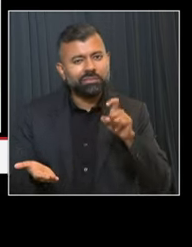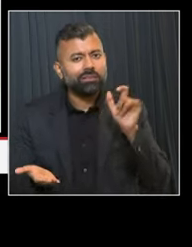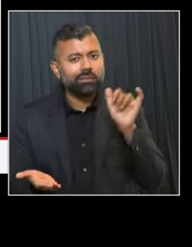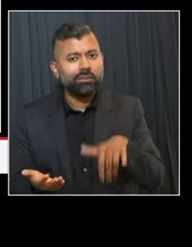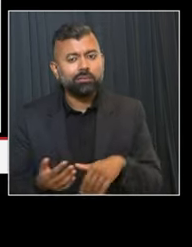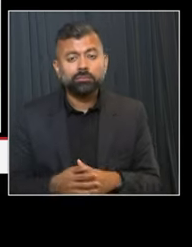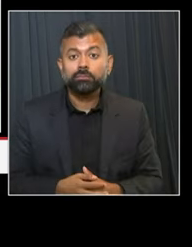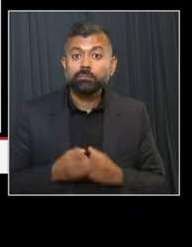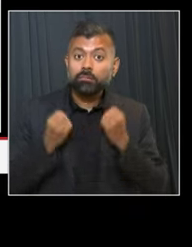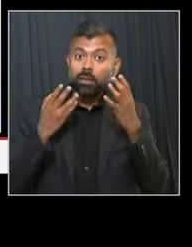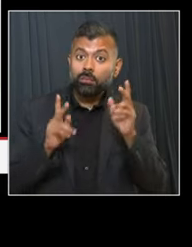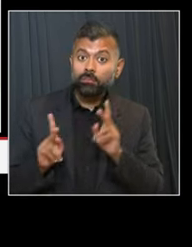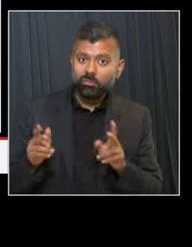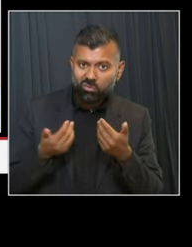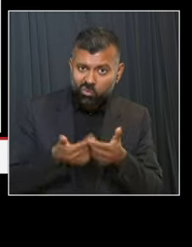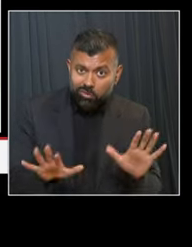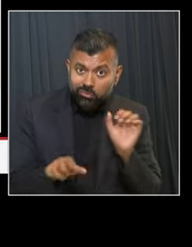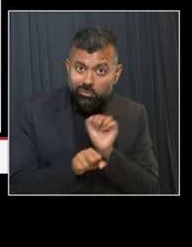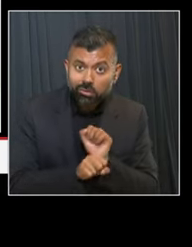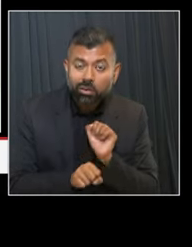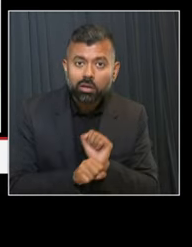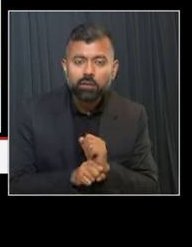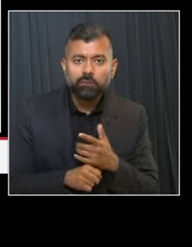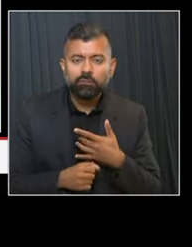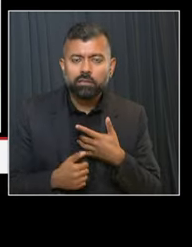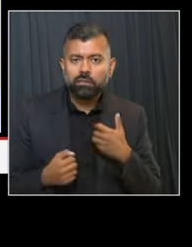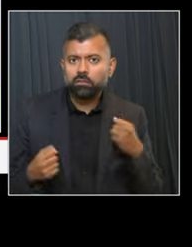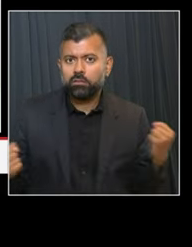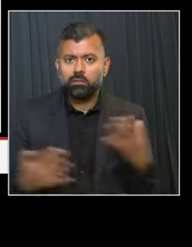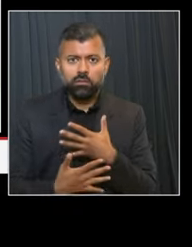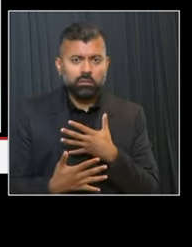a change in the environment.